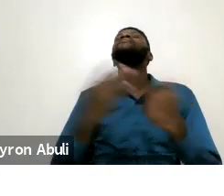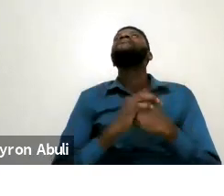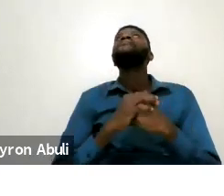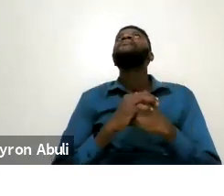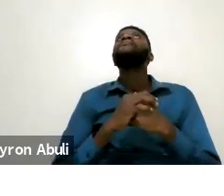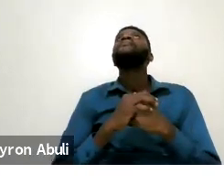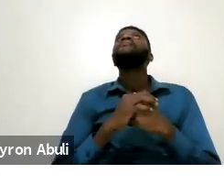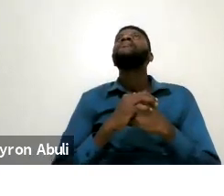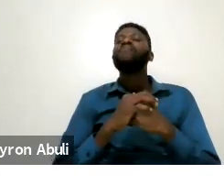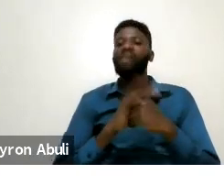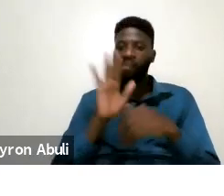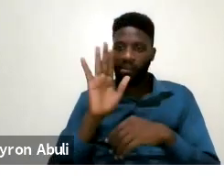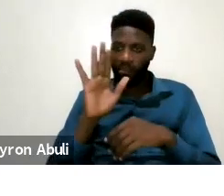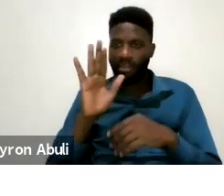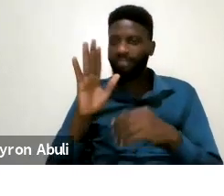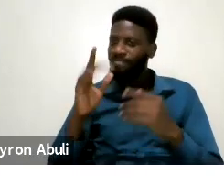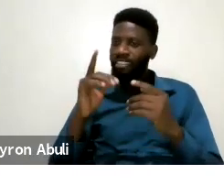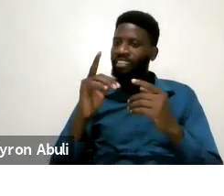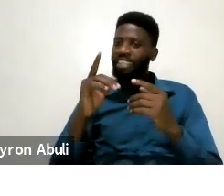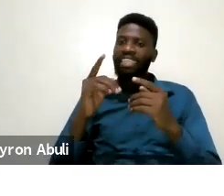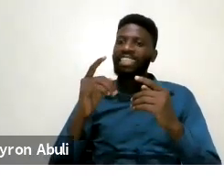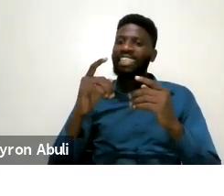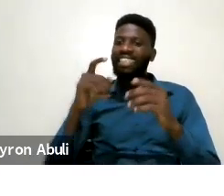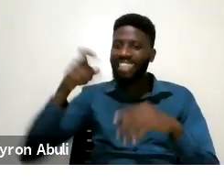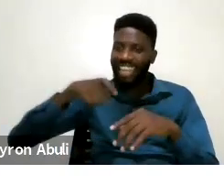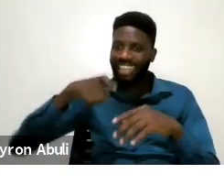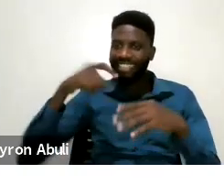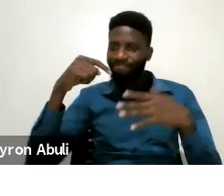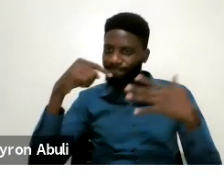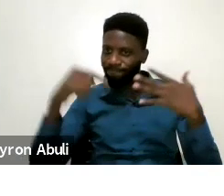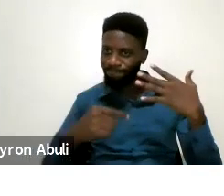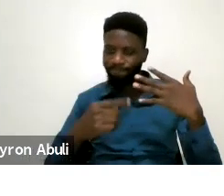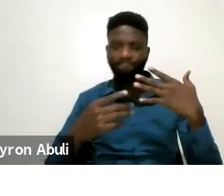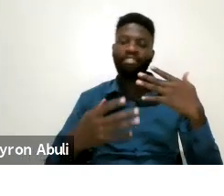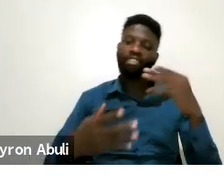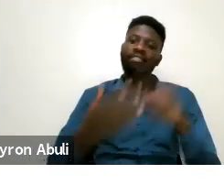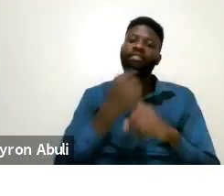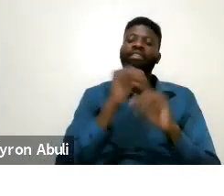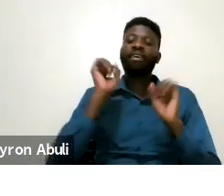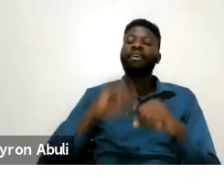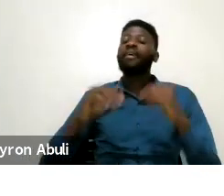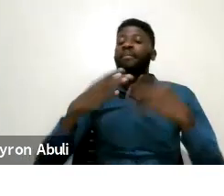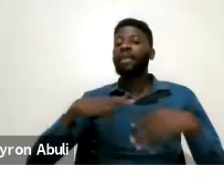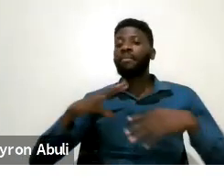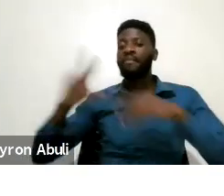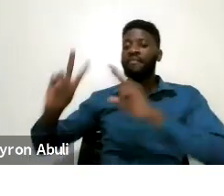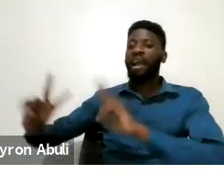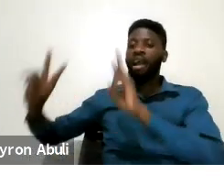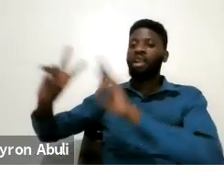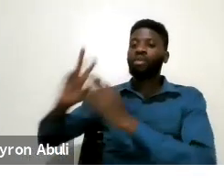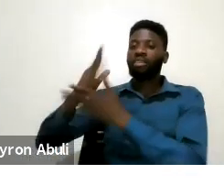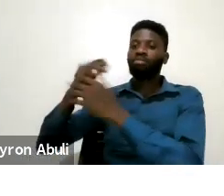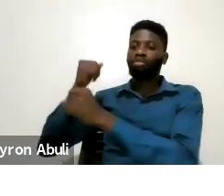meet your needs. So you'll find there's a lot of discrimination in terms of people value certain jobs over certain